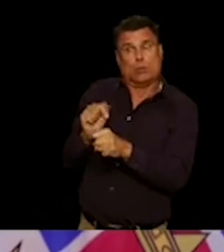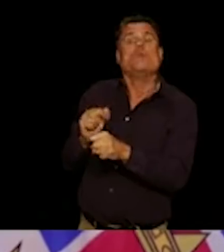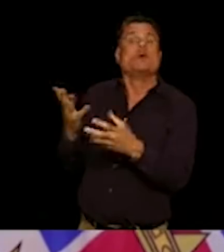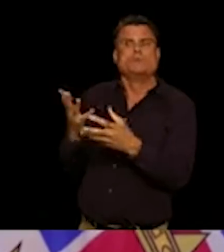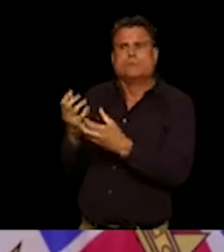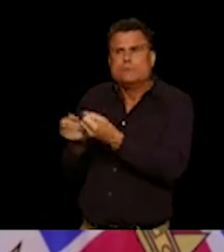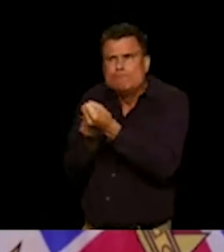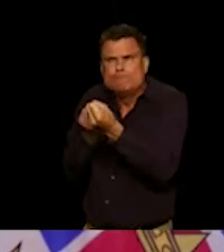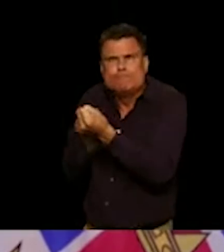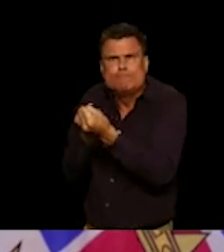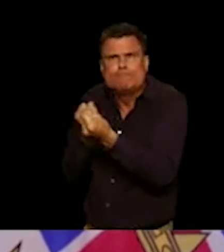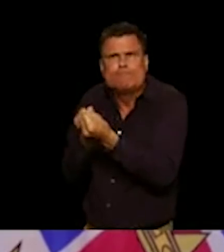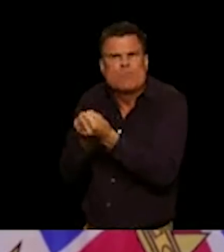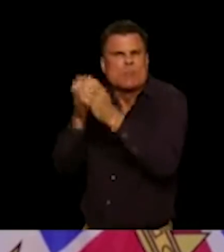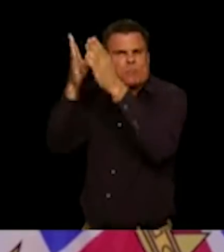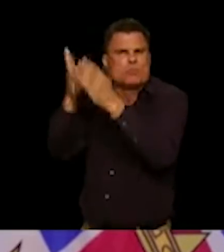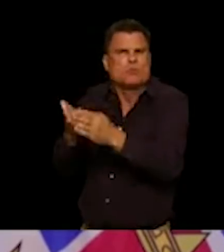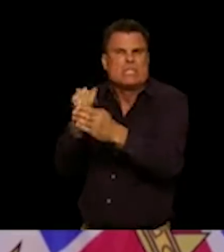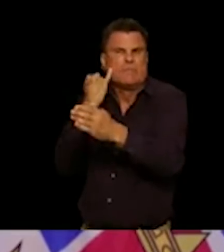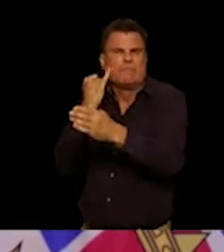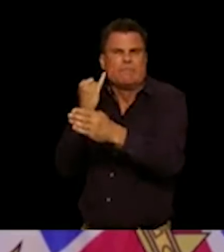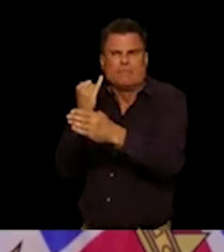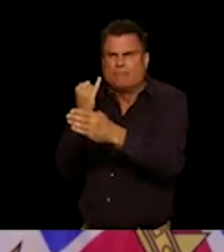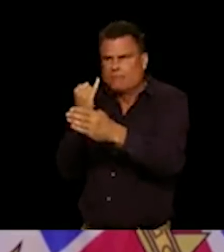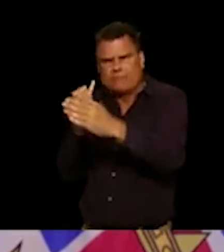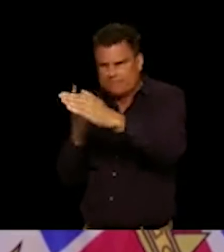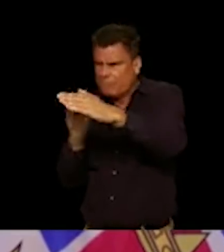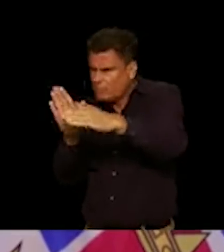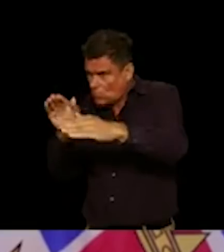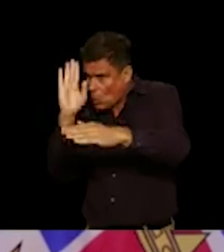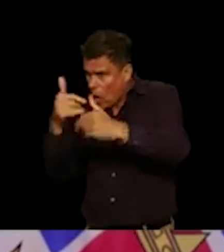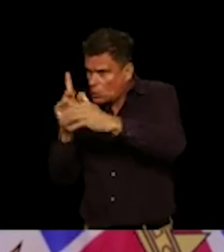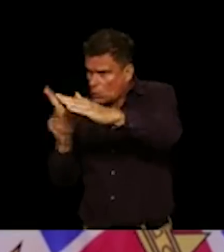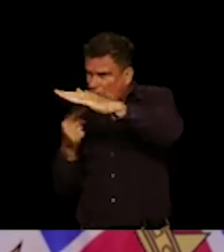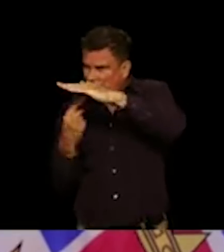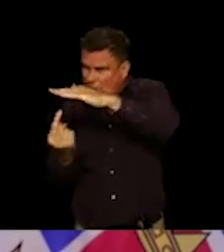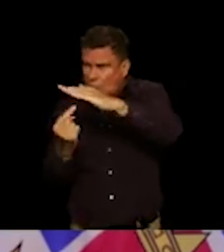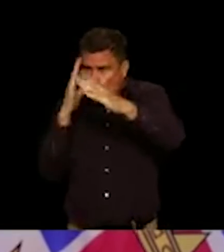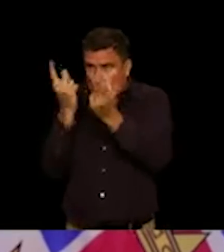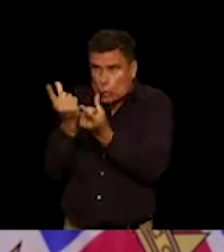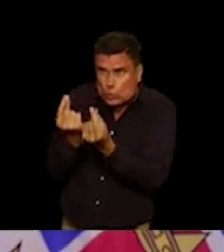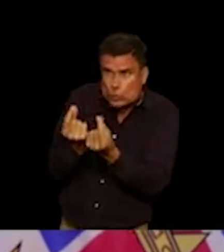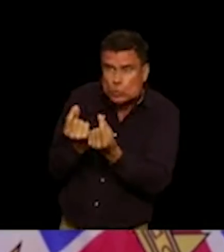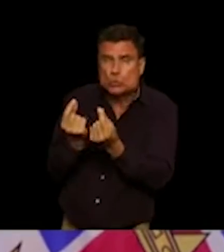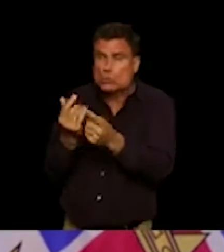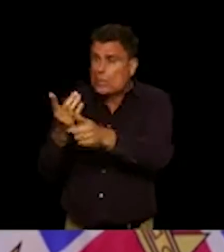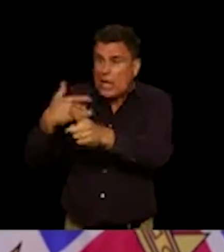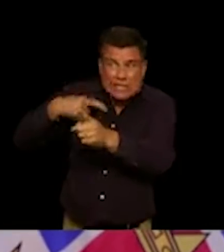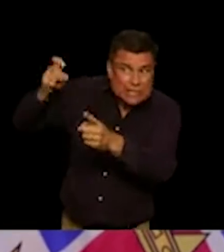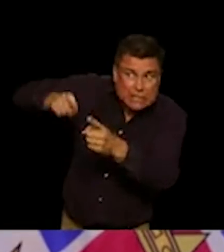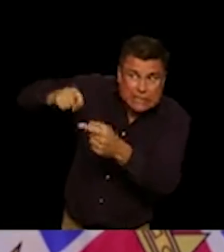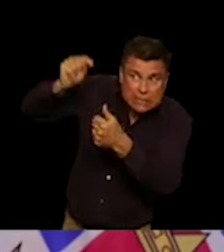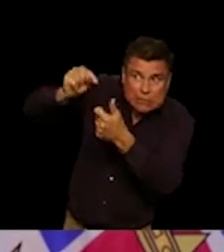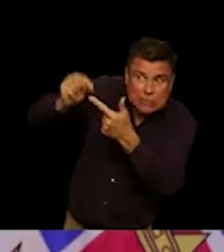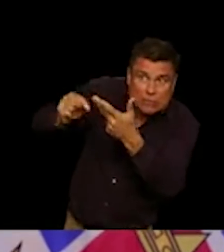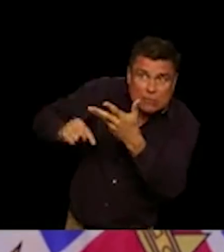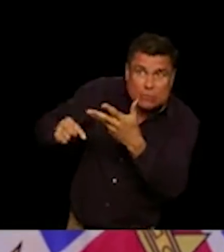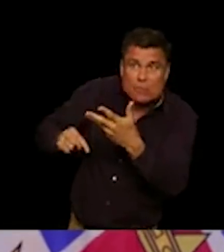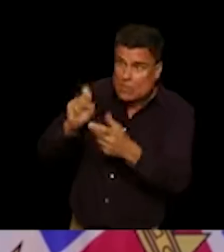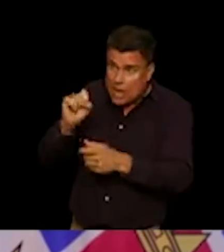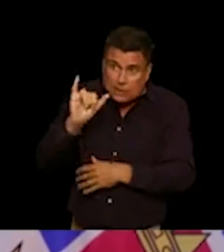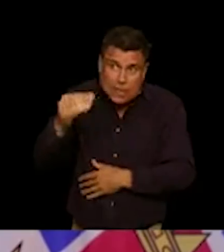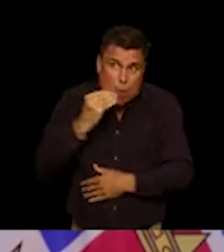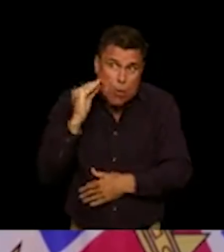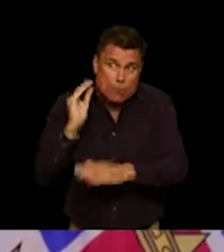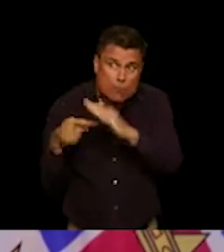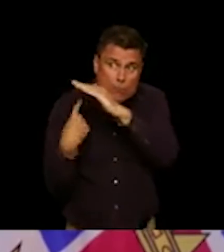work that we do in trying to support people to make sure that they can isolate appropriately, that they have what they